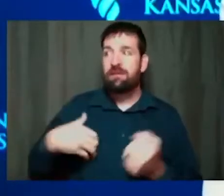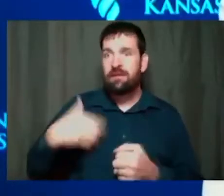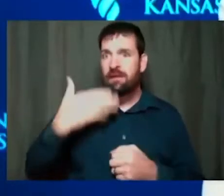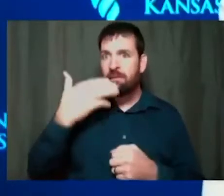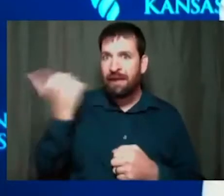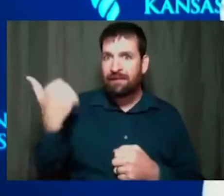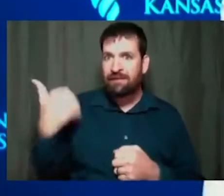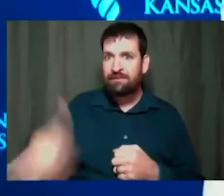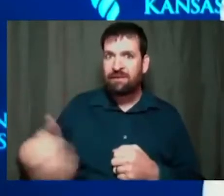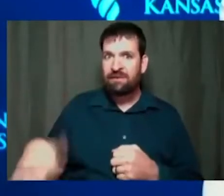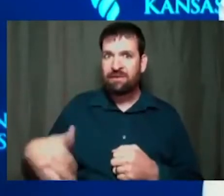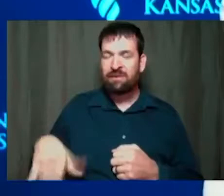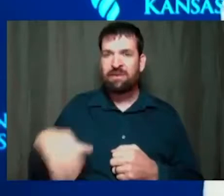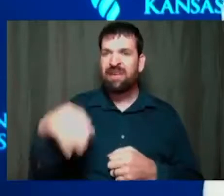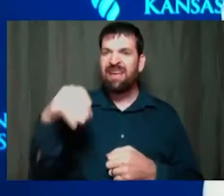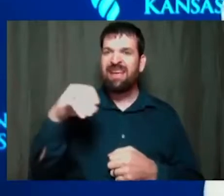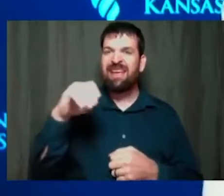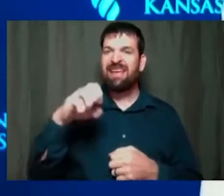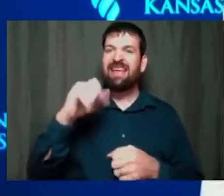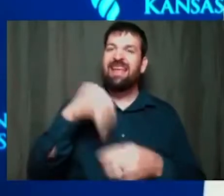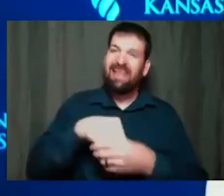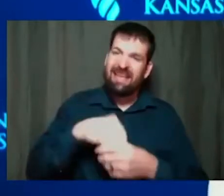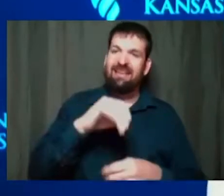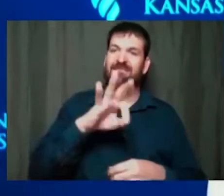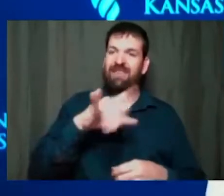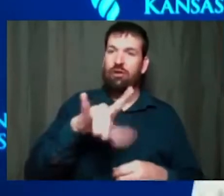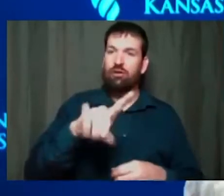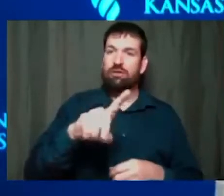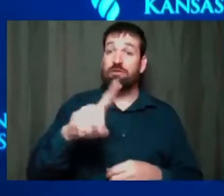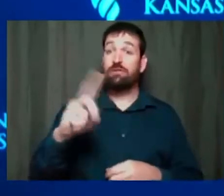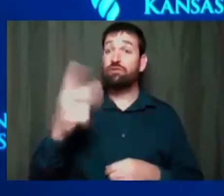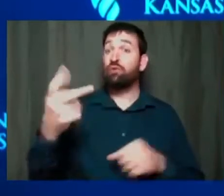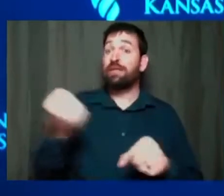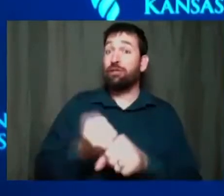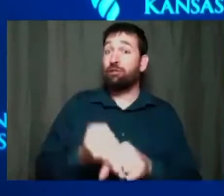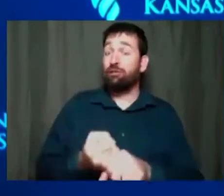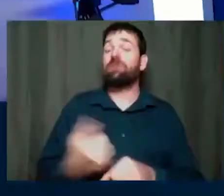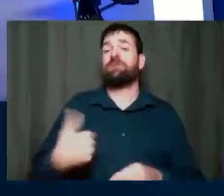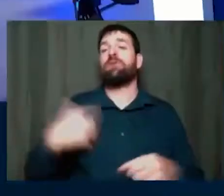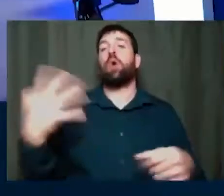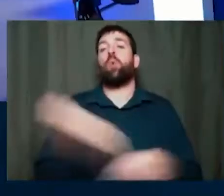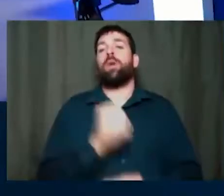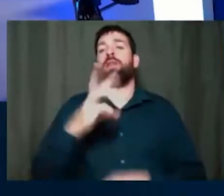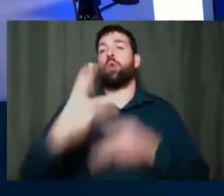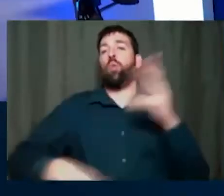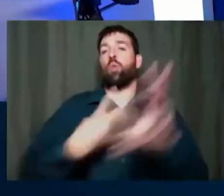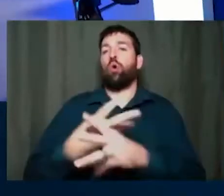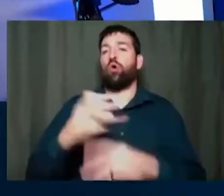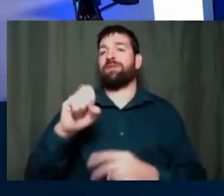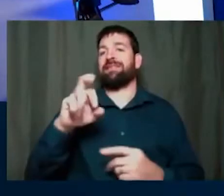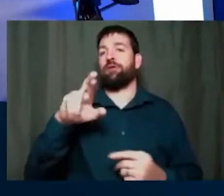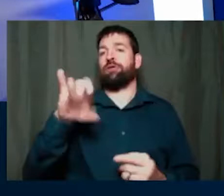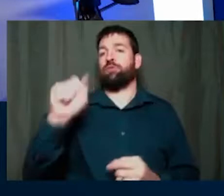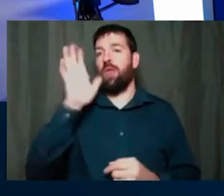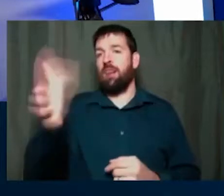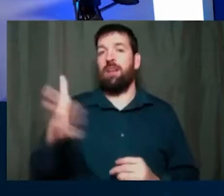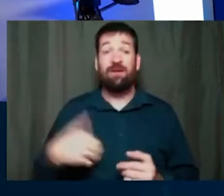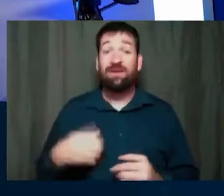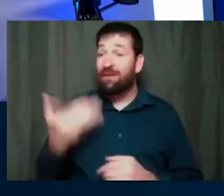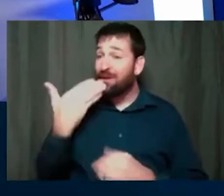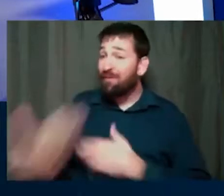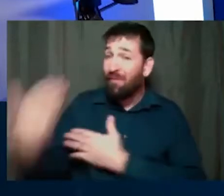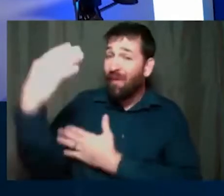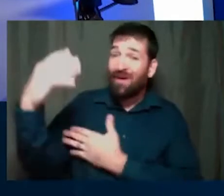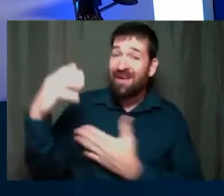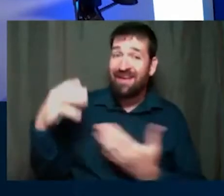young infield that's coming in baseball. We are going to be, in 2 years, Royals win the World Series. You said it. There You it heard it is. here. Right, Dr. there it is. Nawalanic, That's good morning. Morning. How are